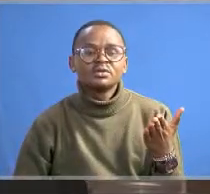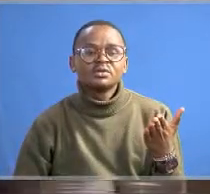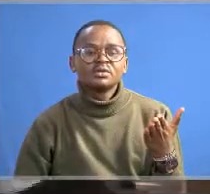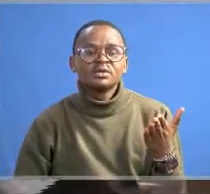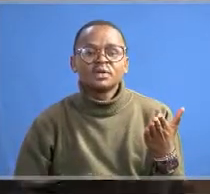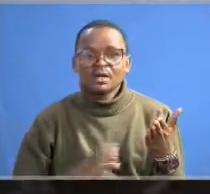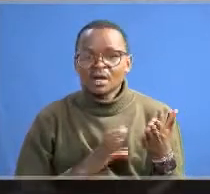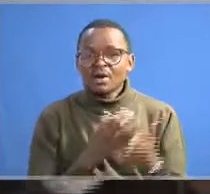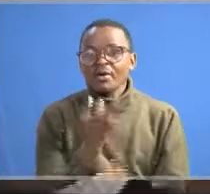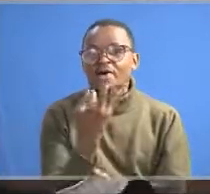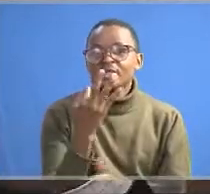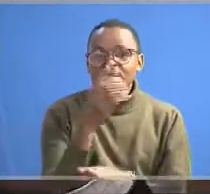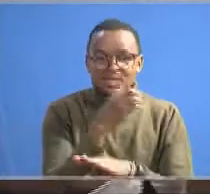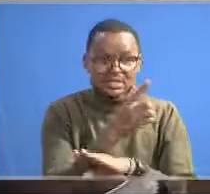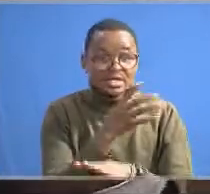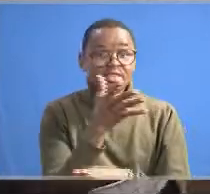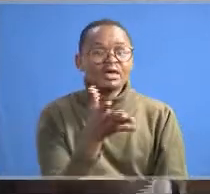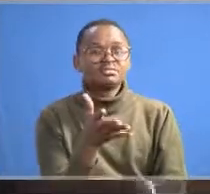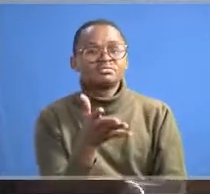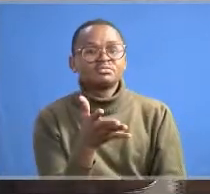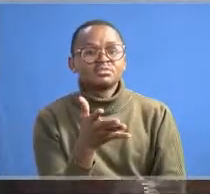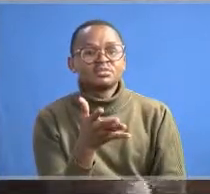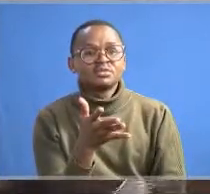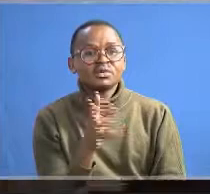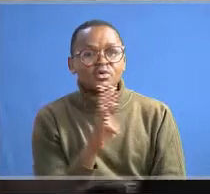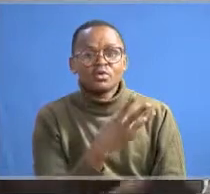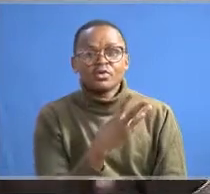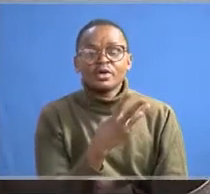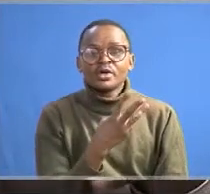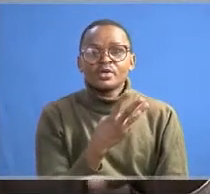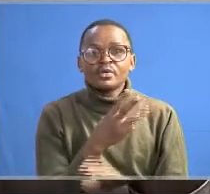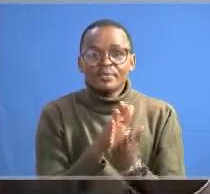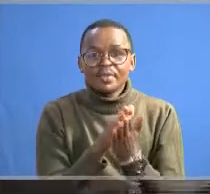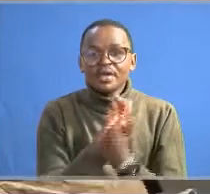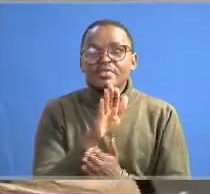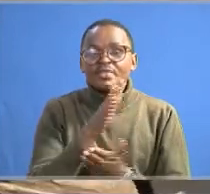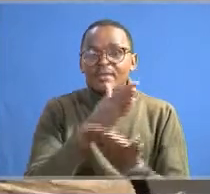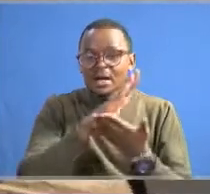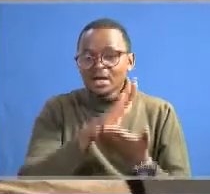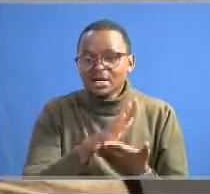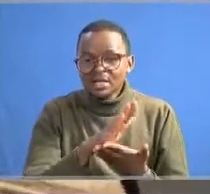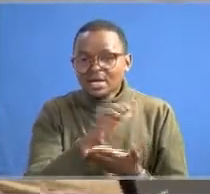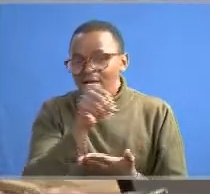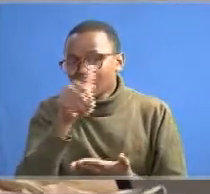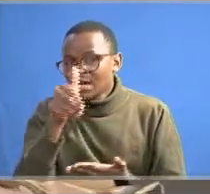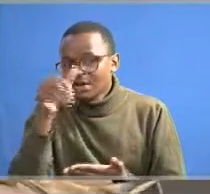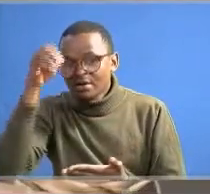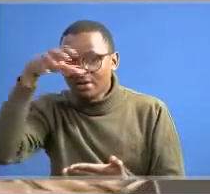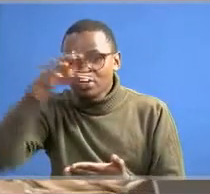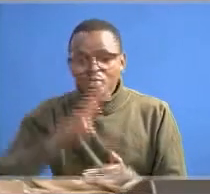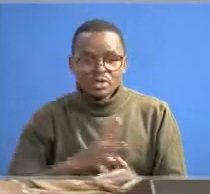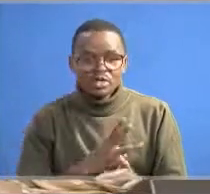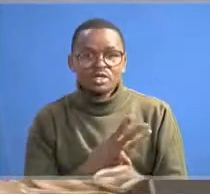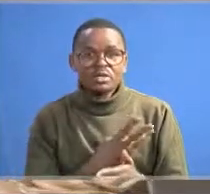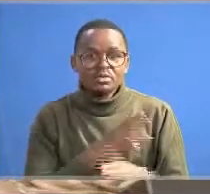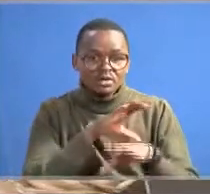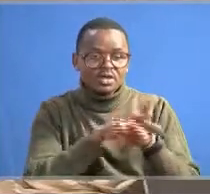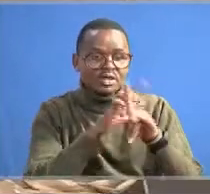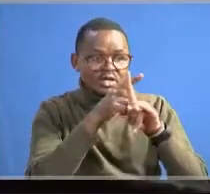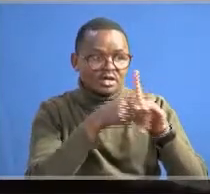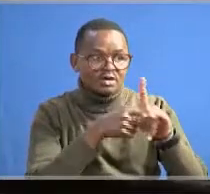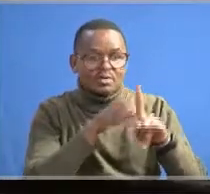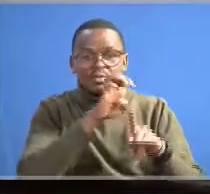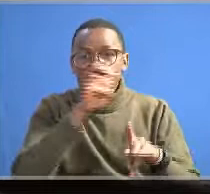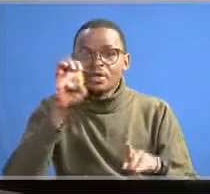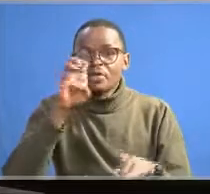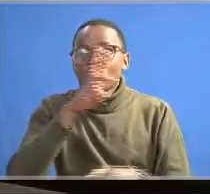Our 3D printers are locally made. We 3D print the parts. The other electronics, we get them from